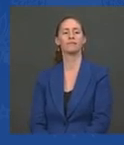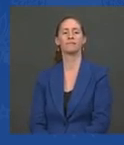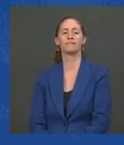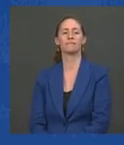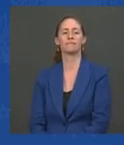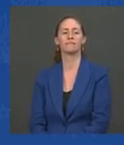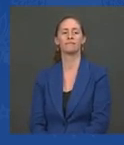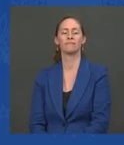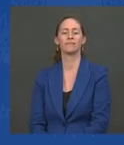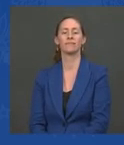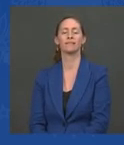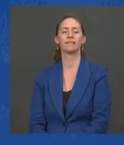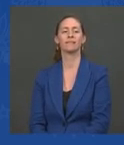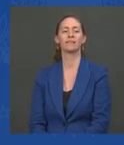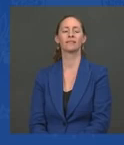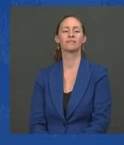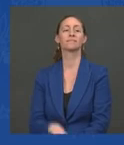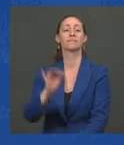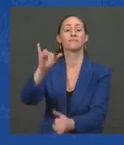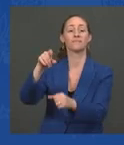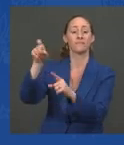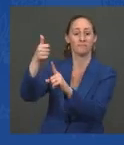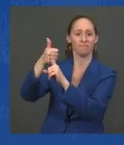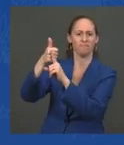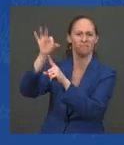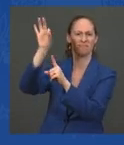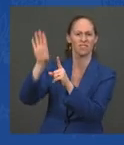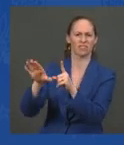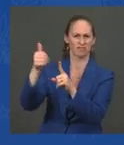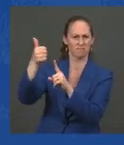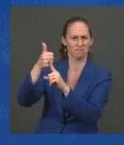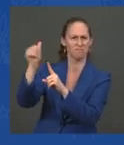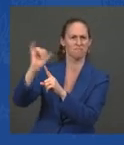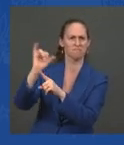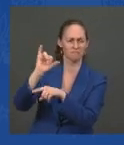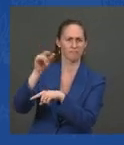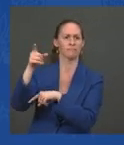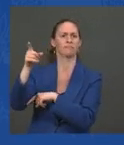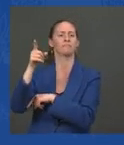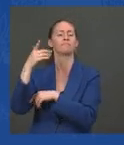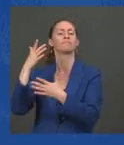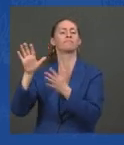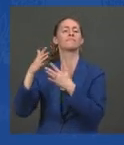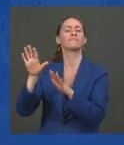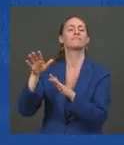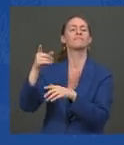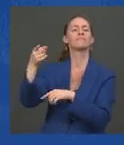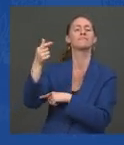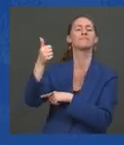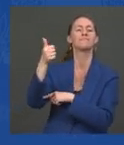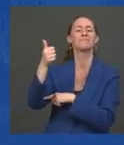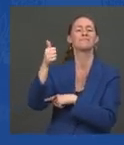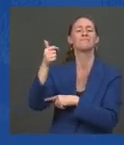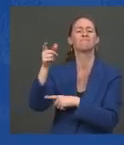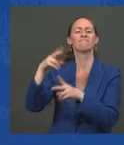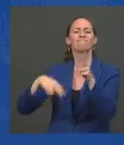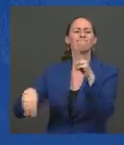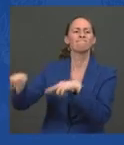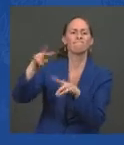And as a preacher in the pulpit of Ebenezer, United States Senator Raphael Warnock, the first black senator in Georgia's history.